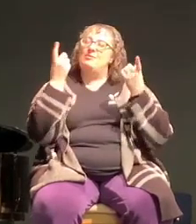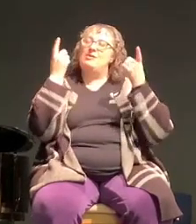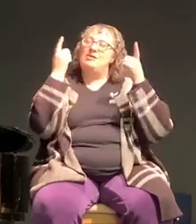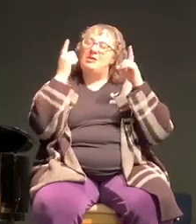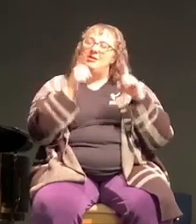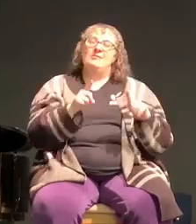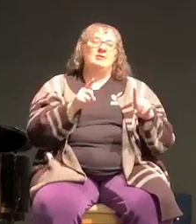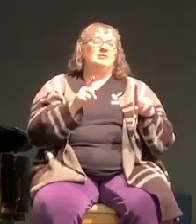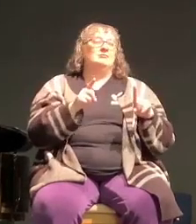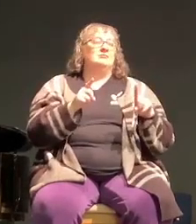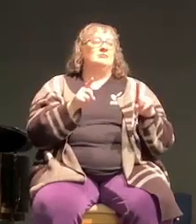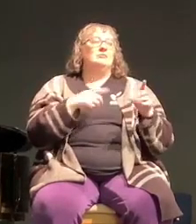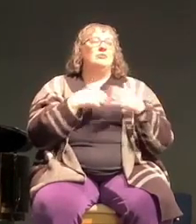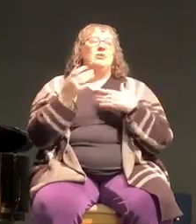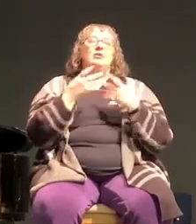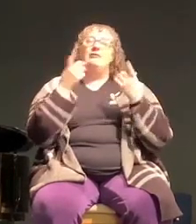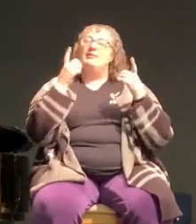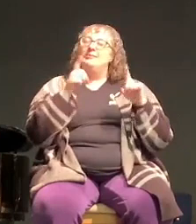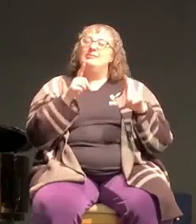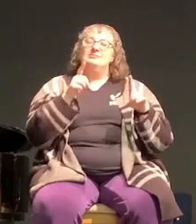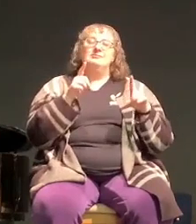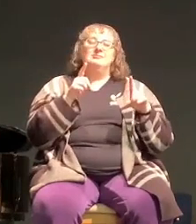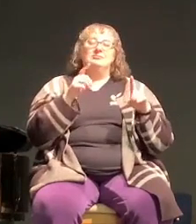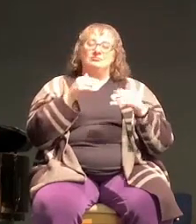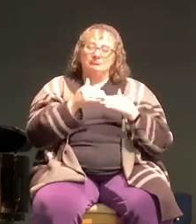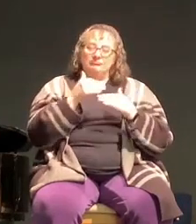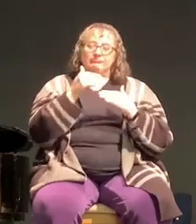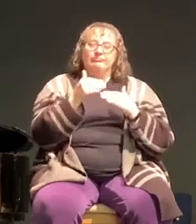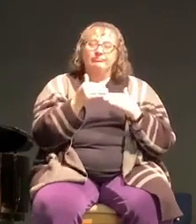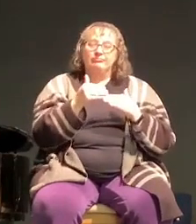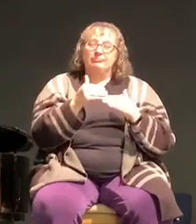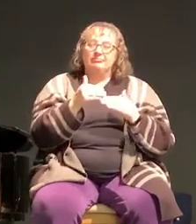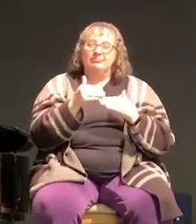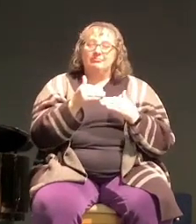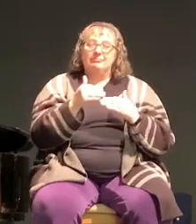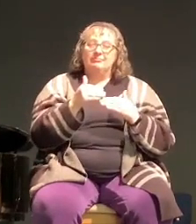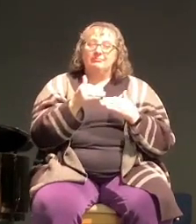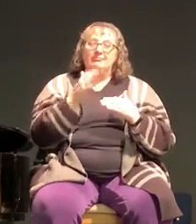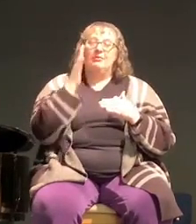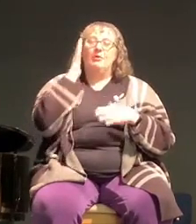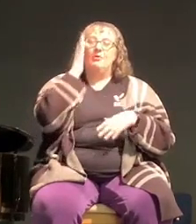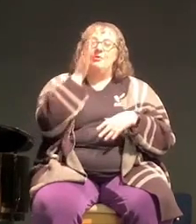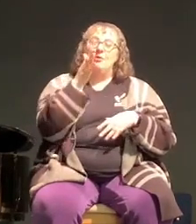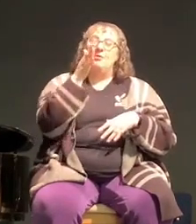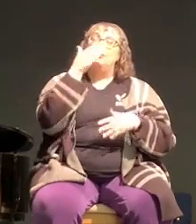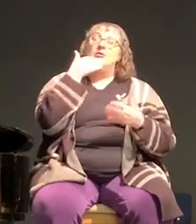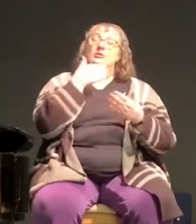happens next, whatever is to come right next, it will